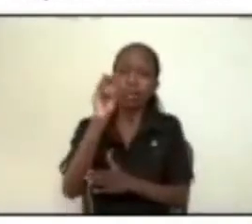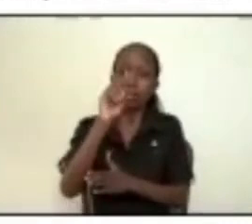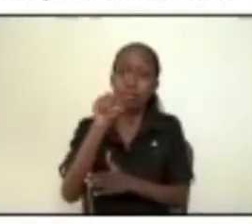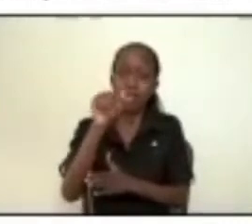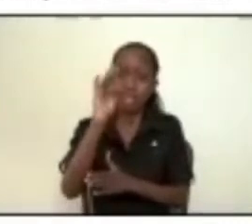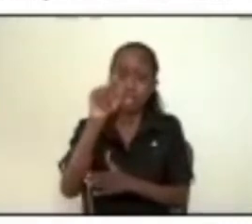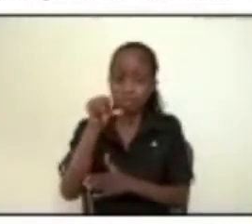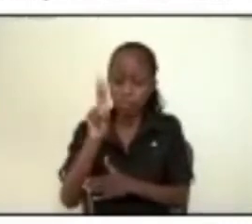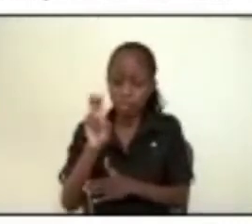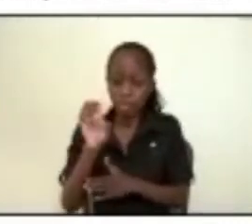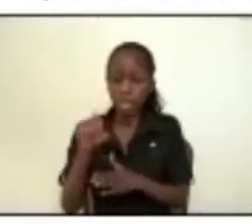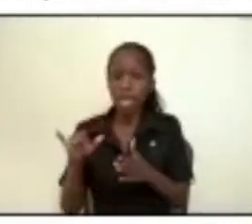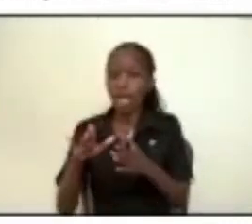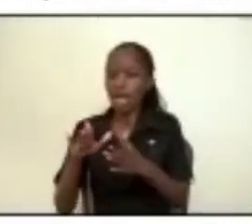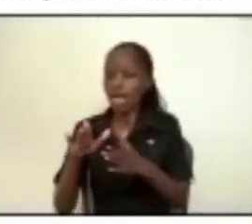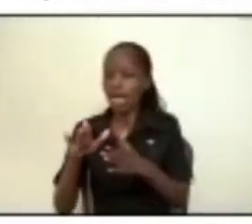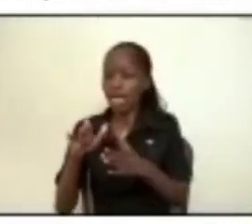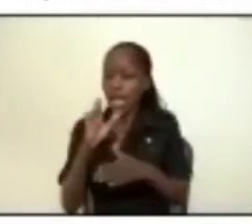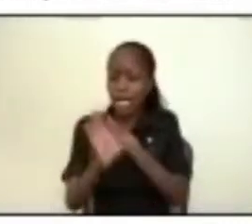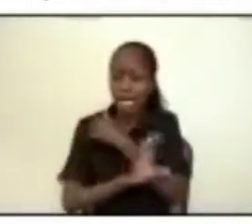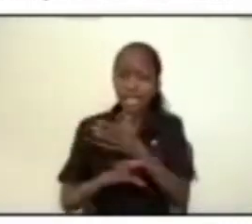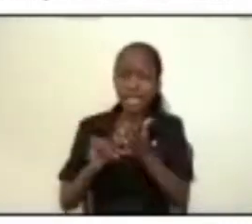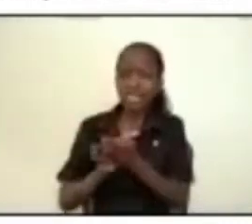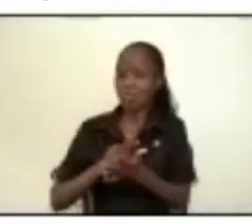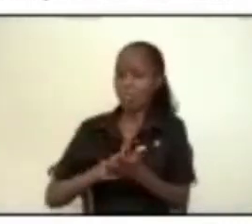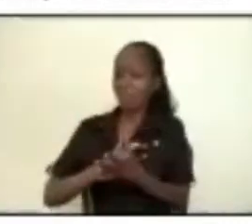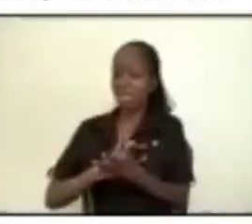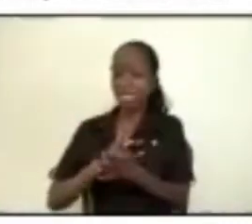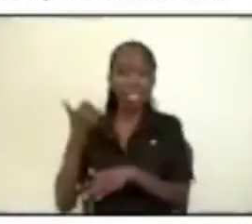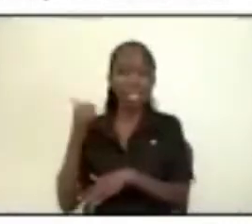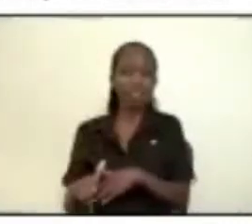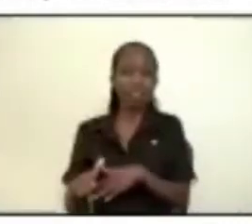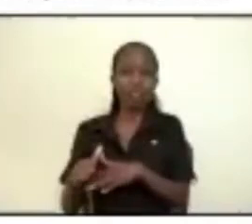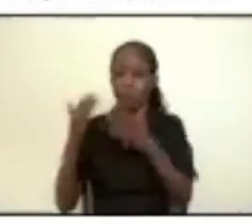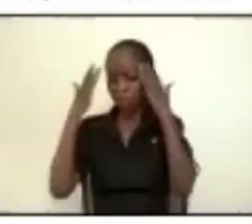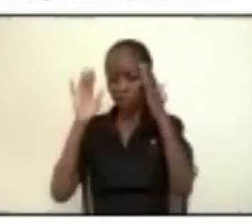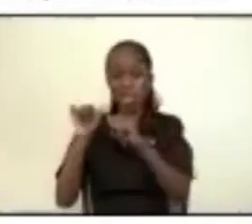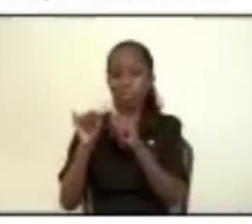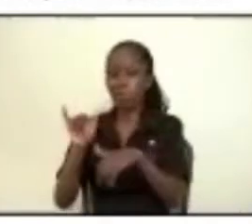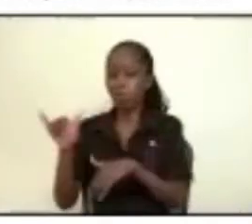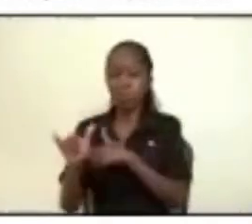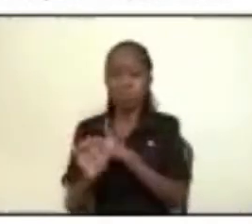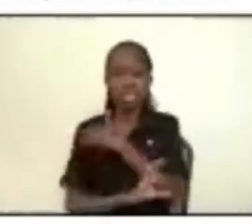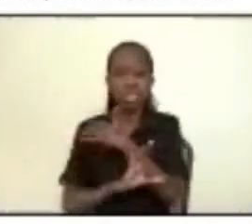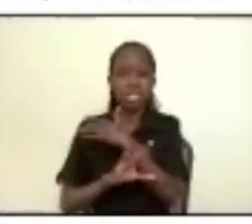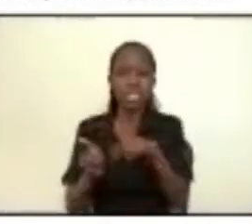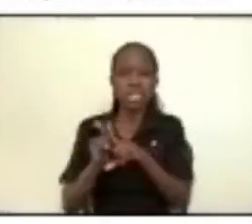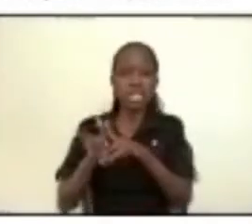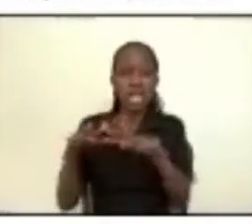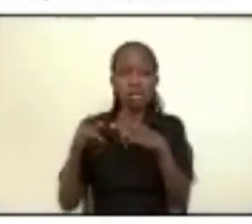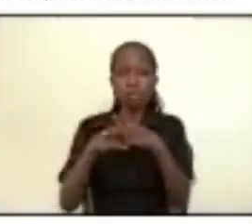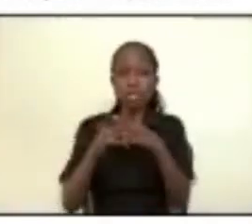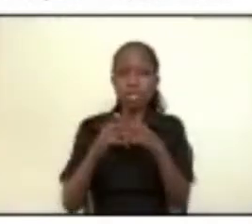I'm to be honest, maybe I've never visited before, and I virtually know nothing about. So how do you even begin reporting in these